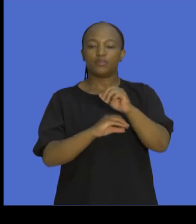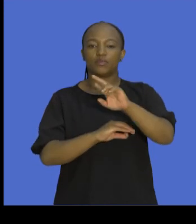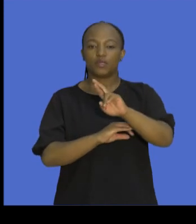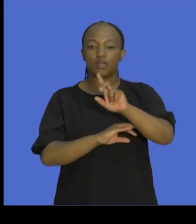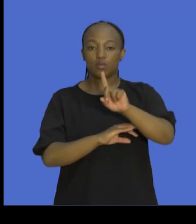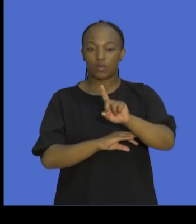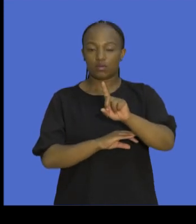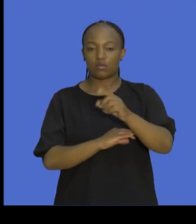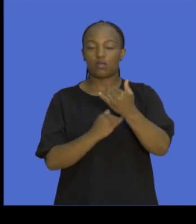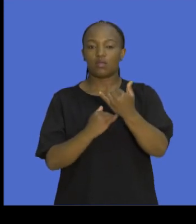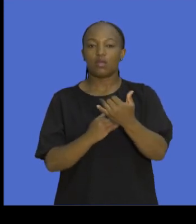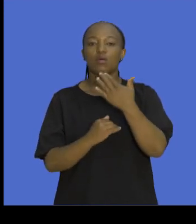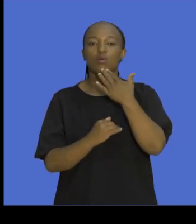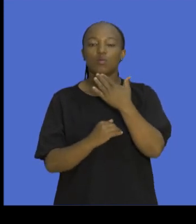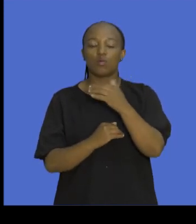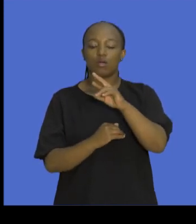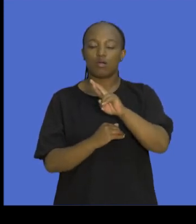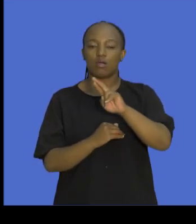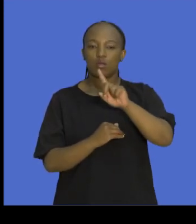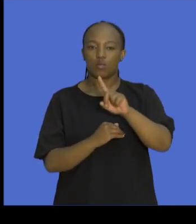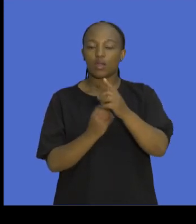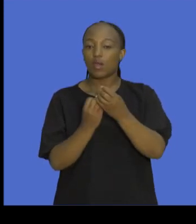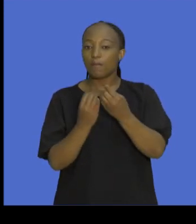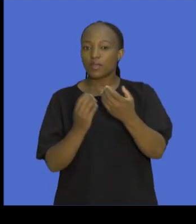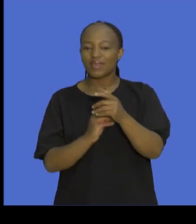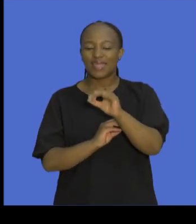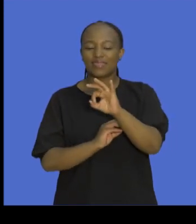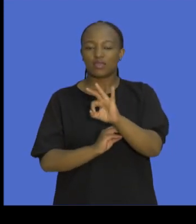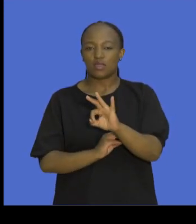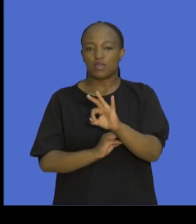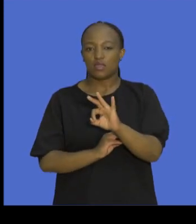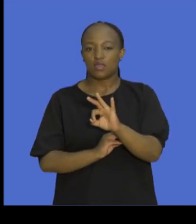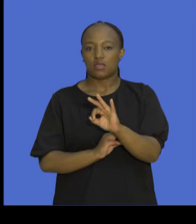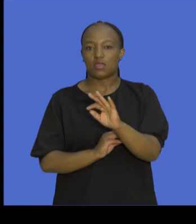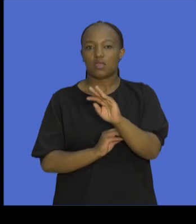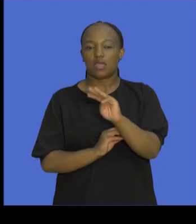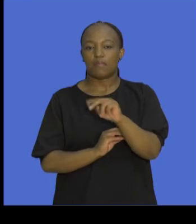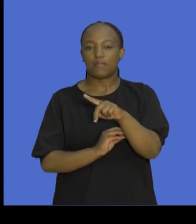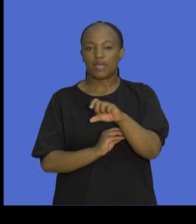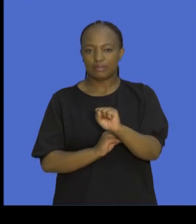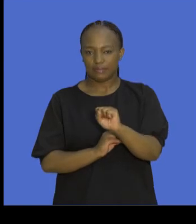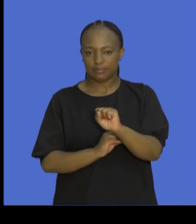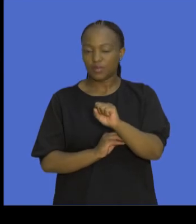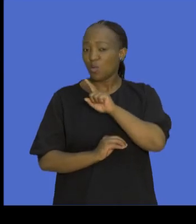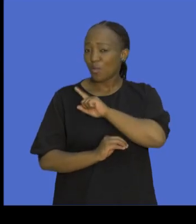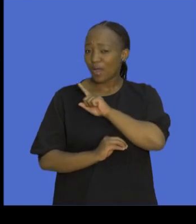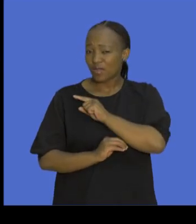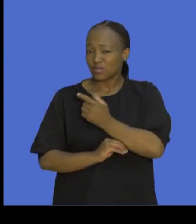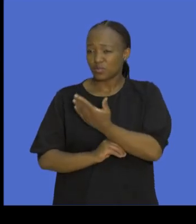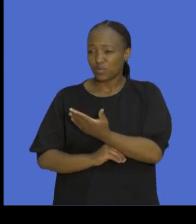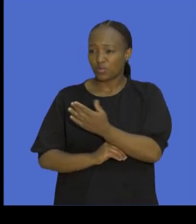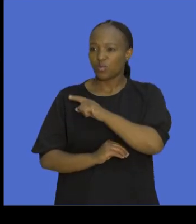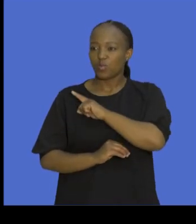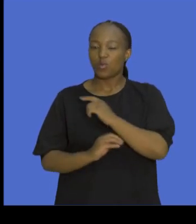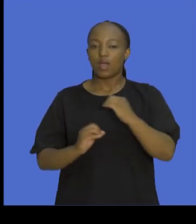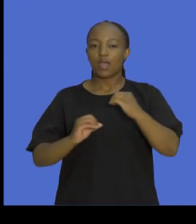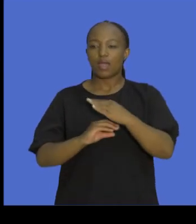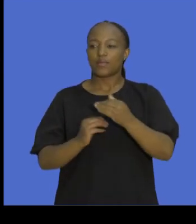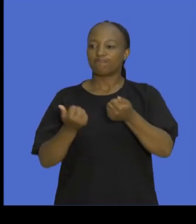R1, which is current through R1 is equals to 3 amperes, okay? While the